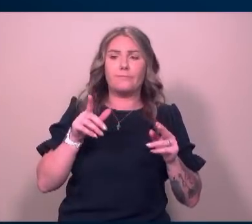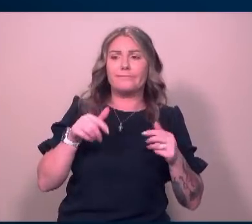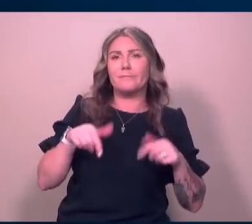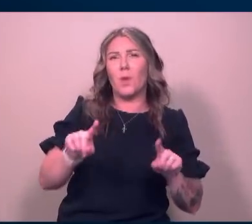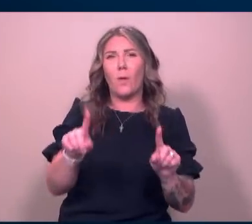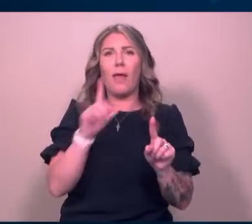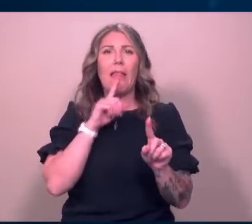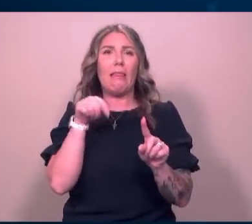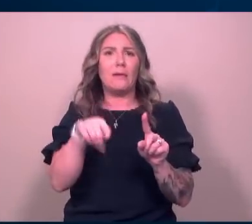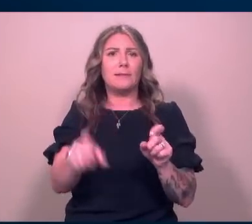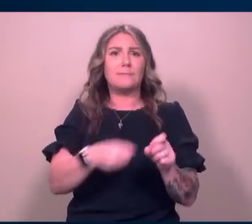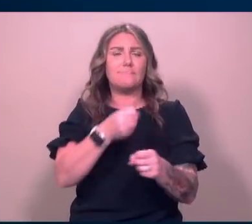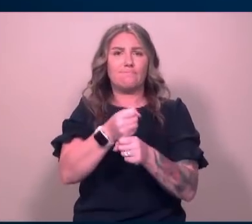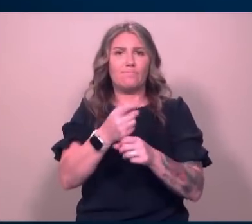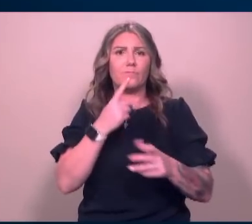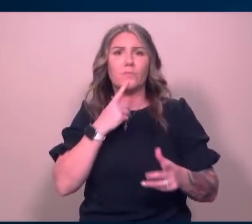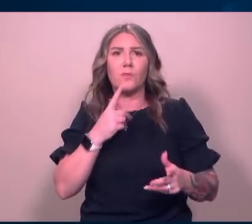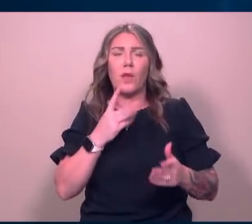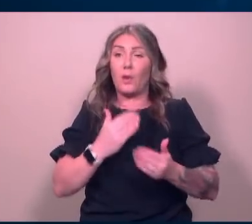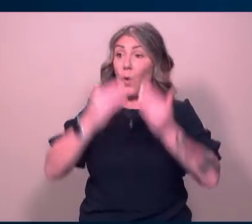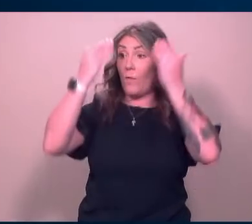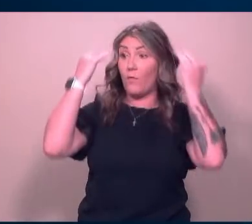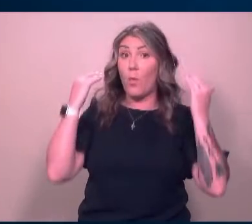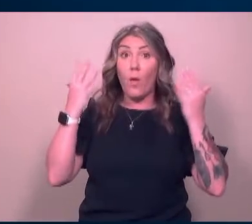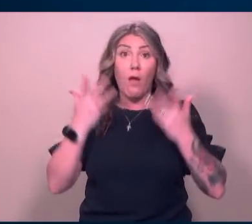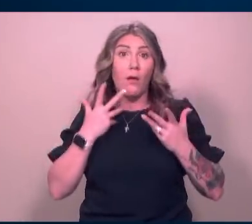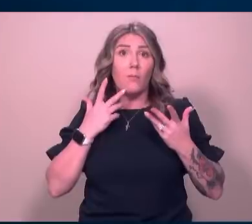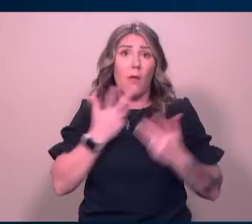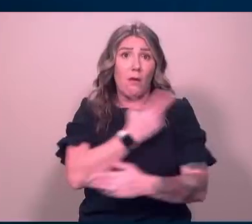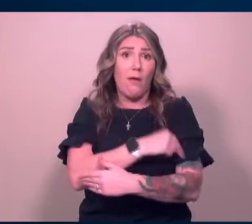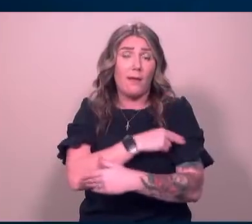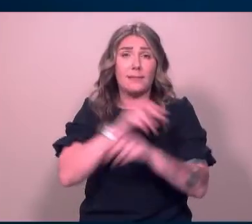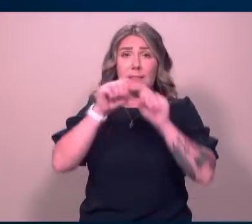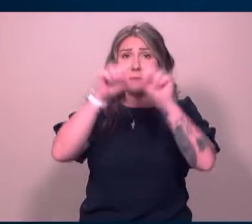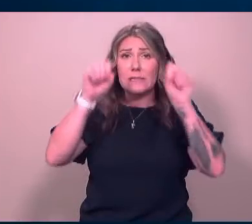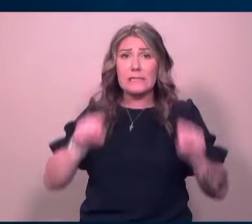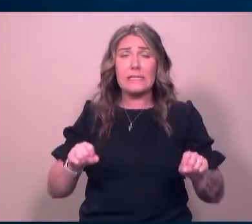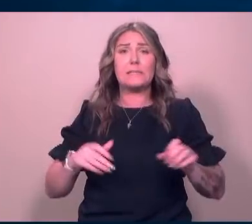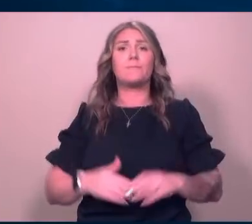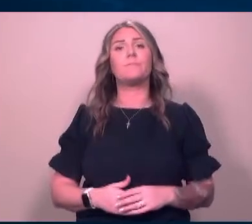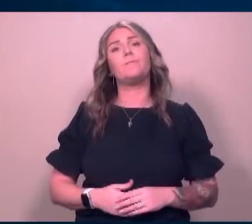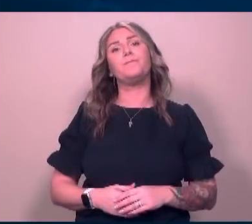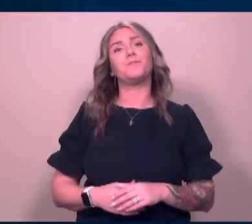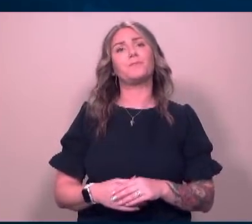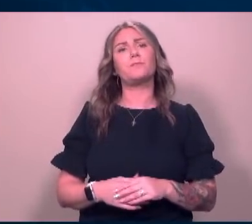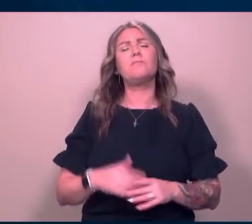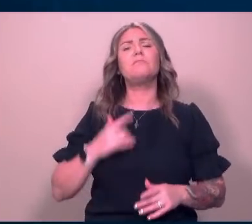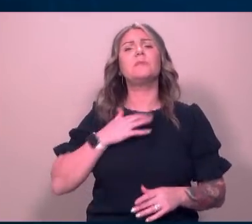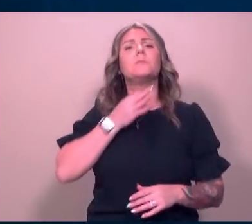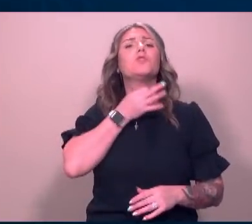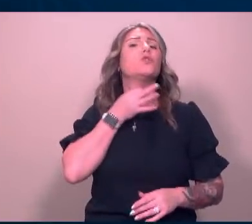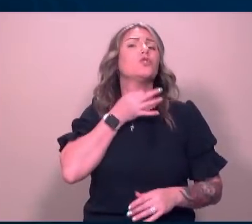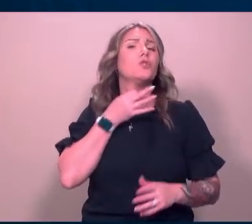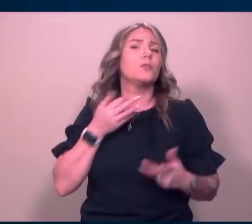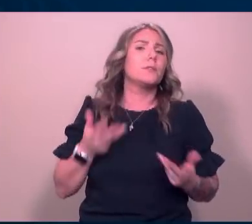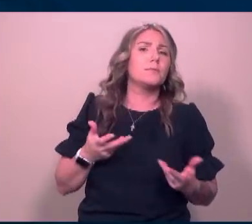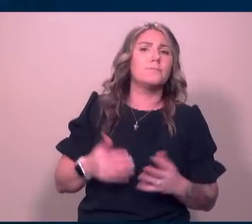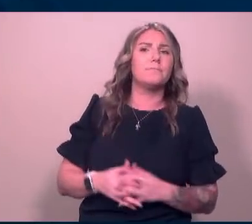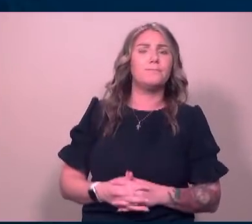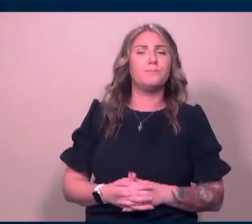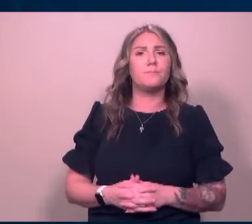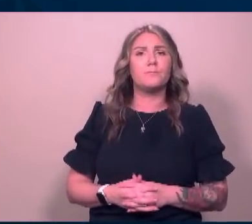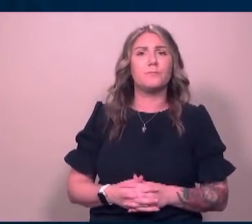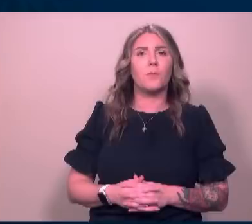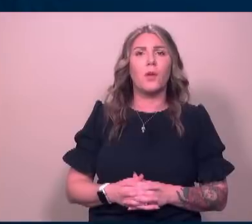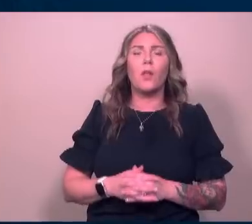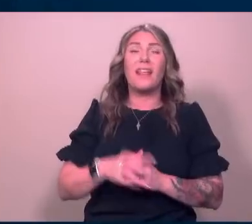year, and already overwhelmed hospital systems are kind of at the brink with that. I was curious if one of the